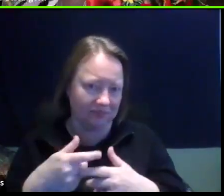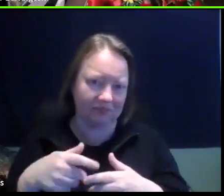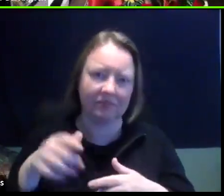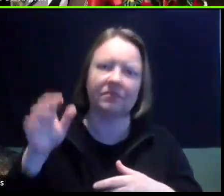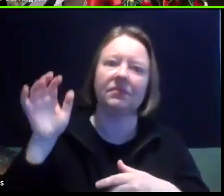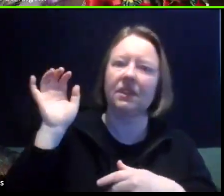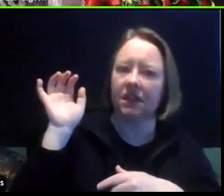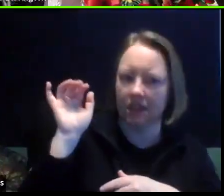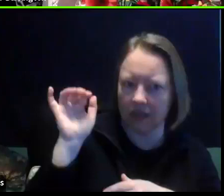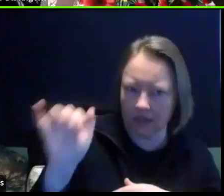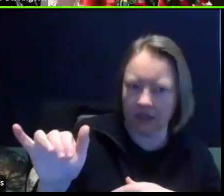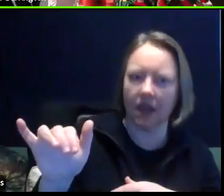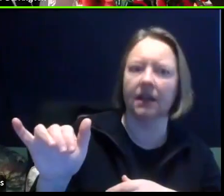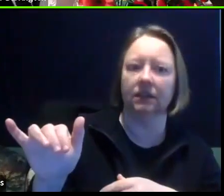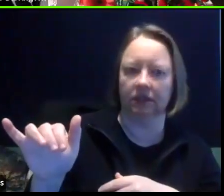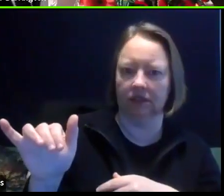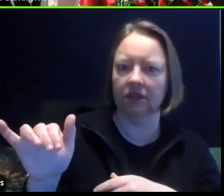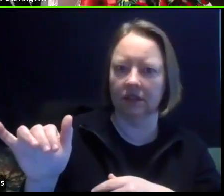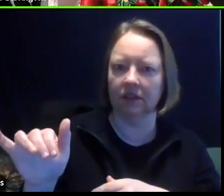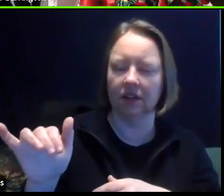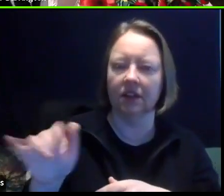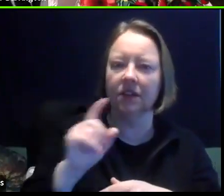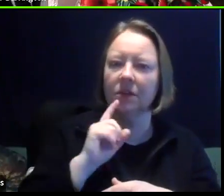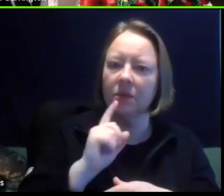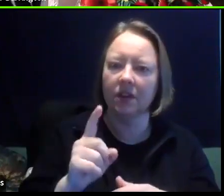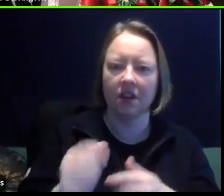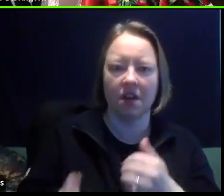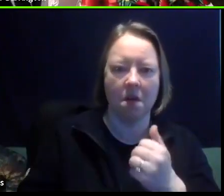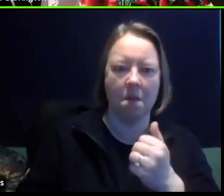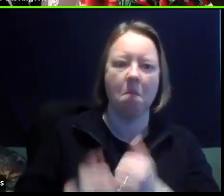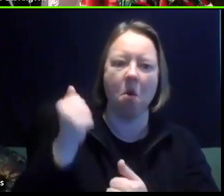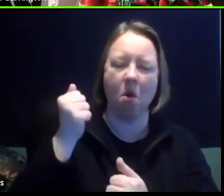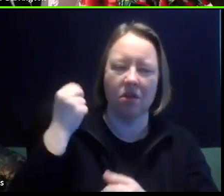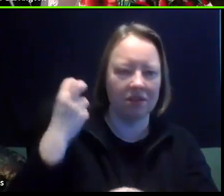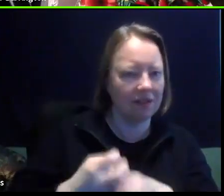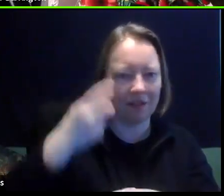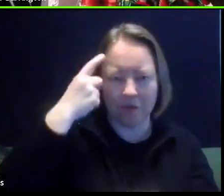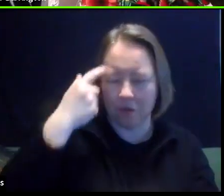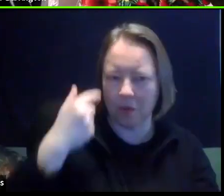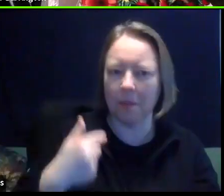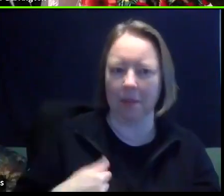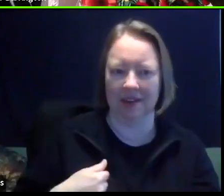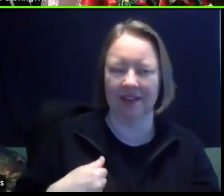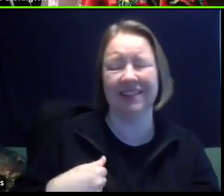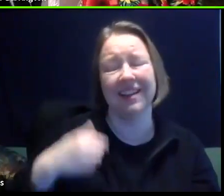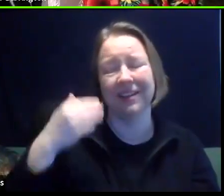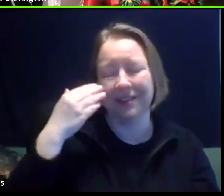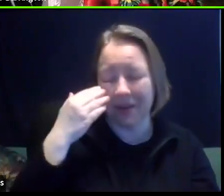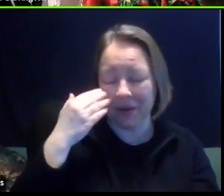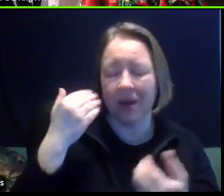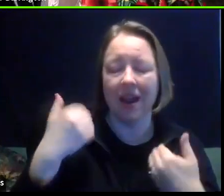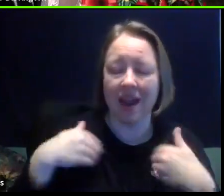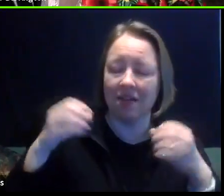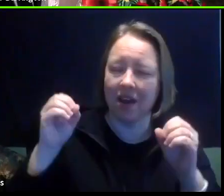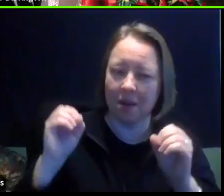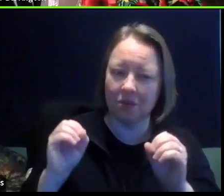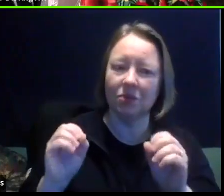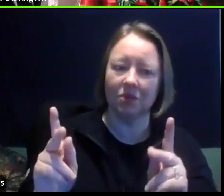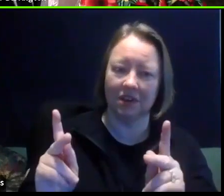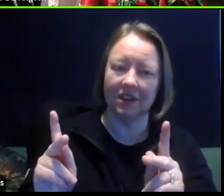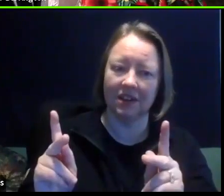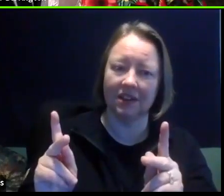right there that has been the most difficult for me. When I know that I have an opportunity